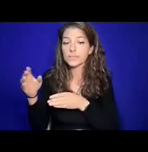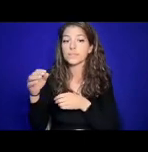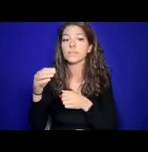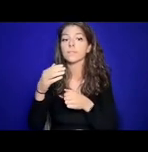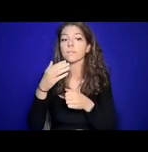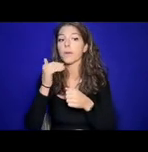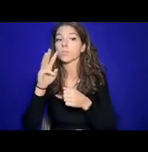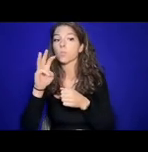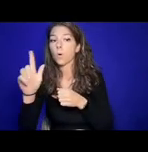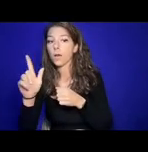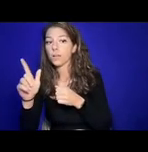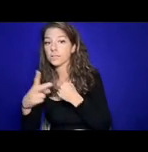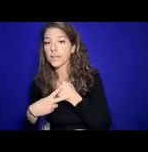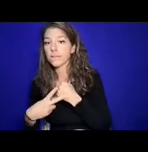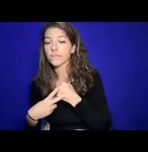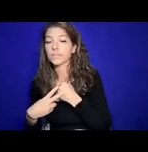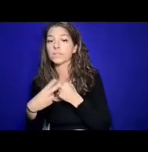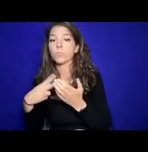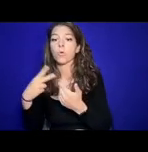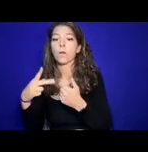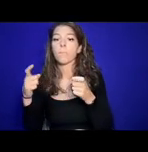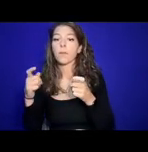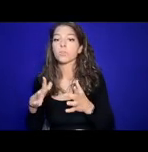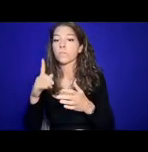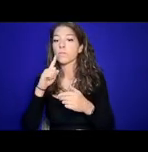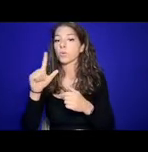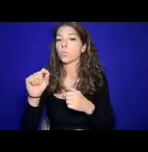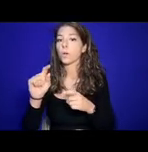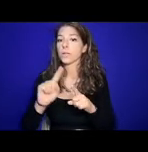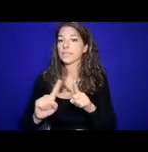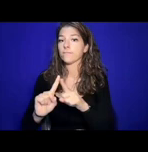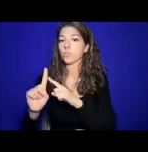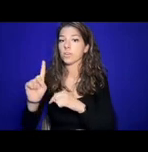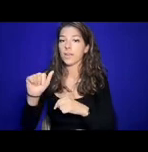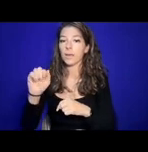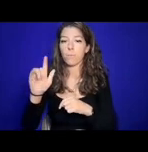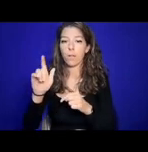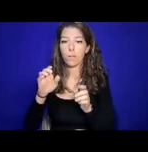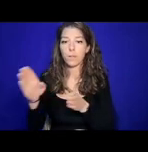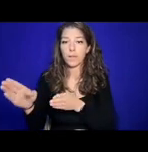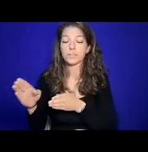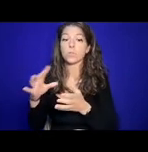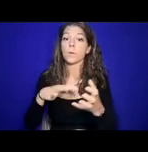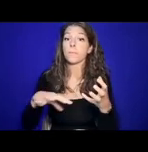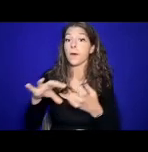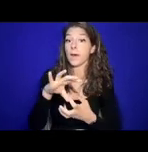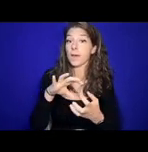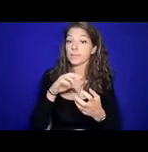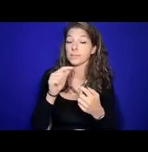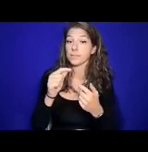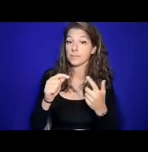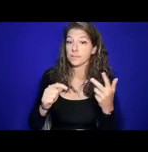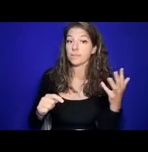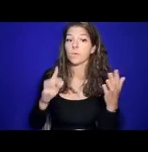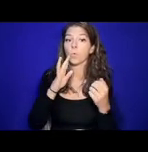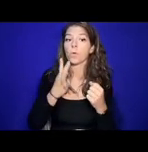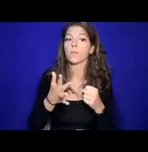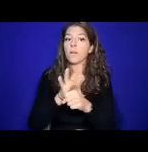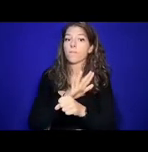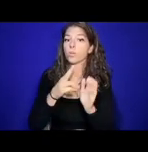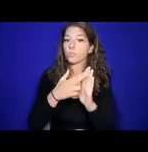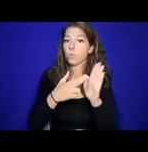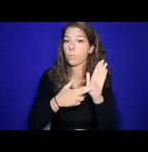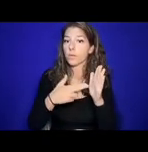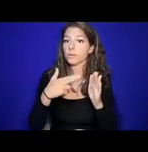Vestwell Savings is the program manager for 20 different ABLE plans. So combined, these entities will cover the